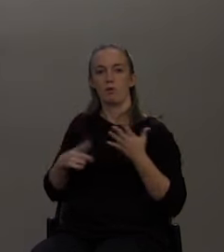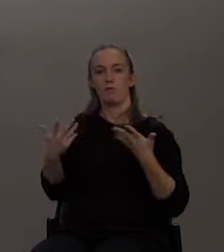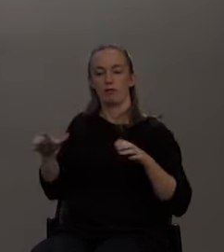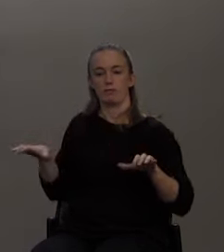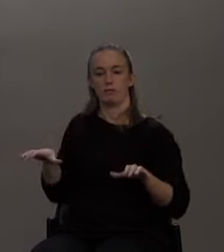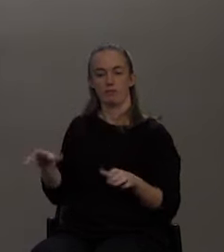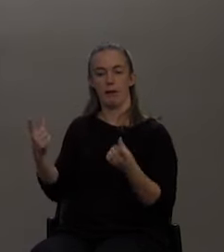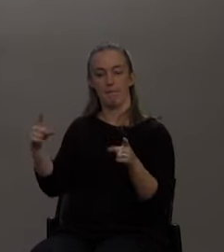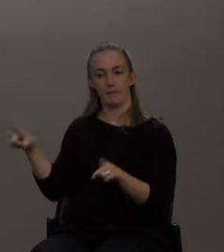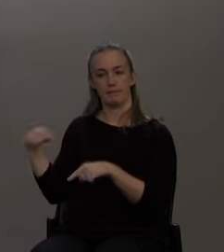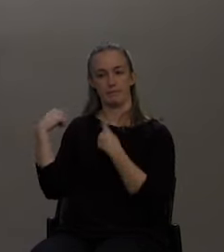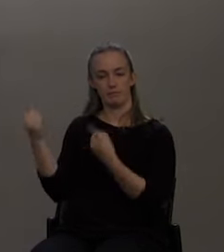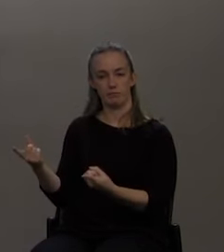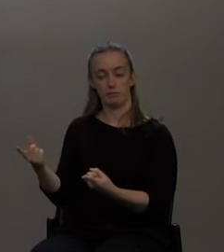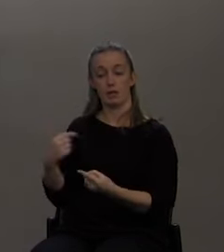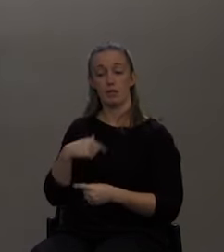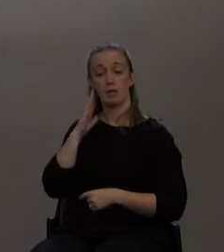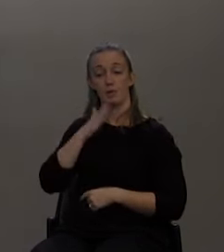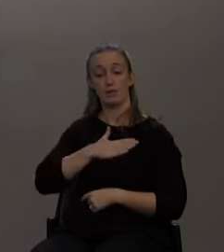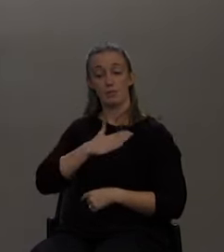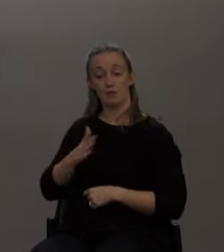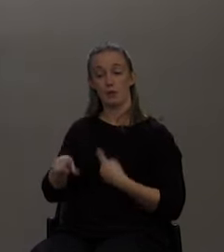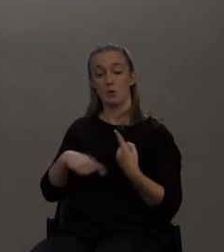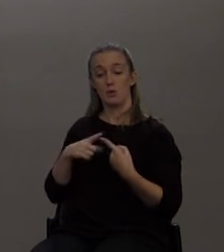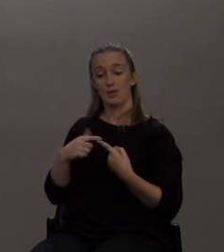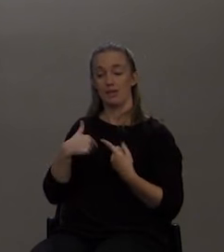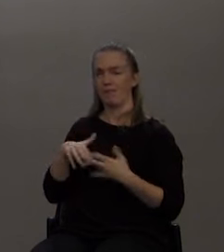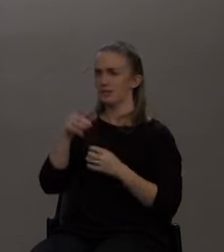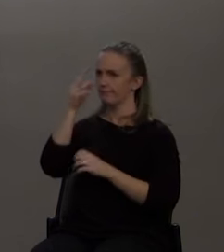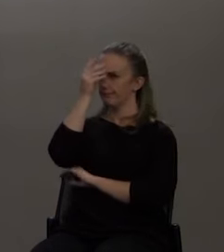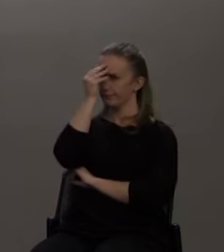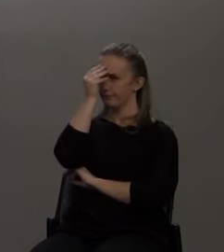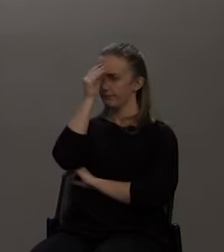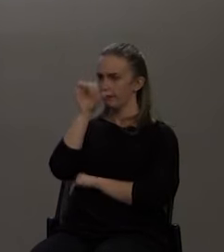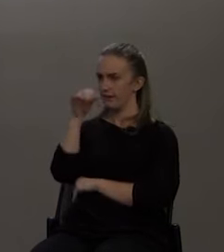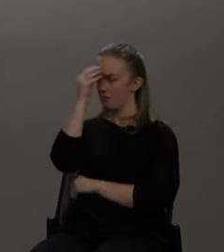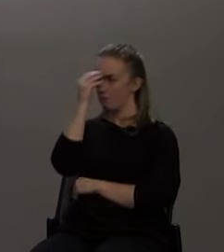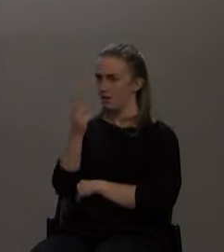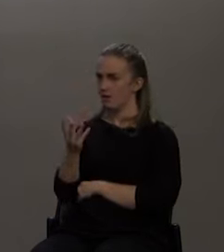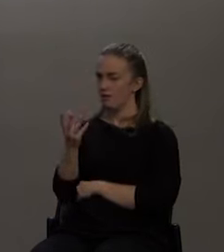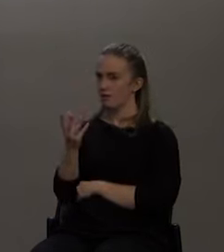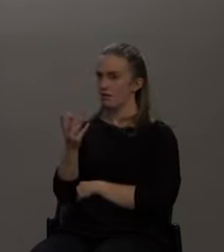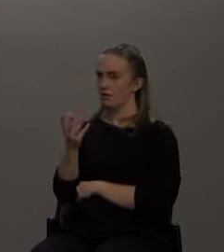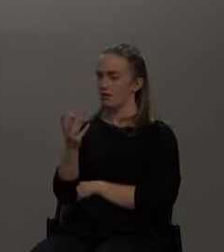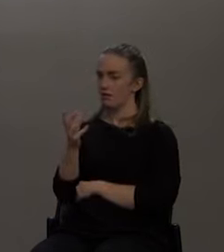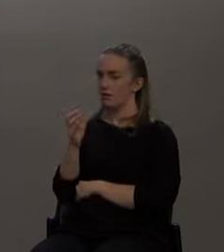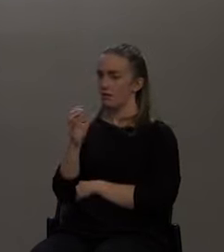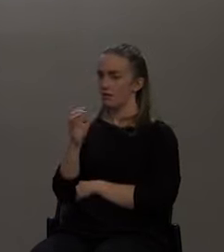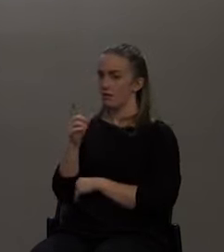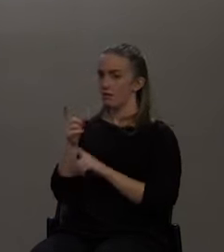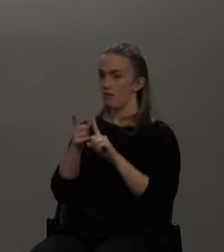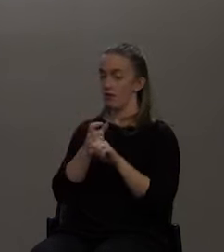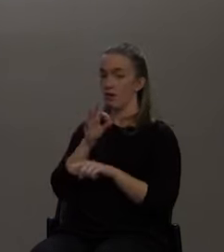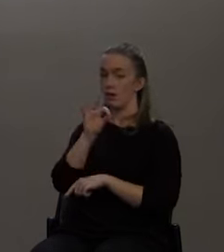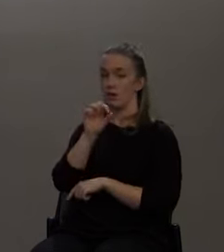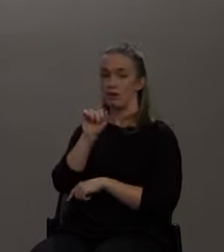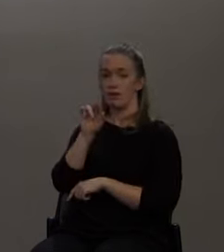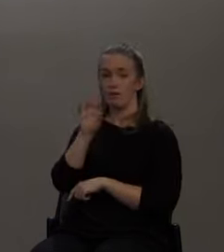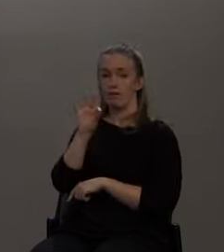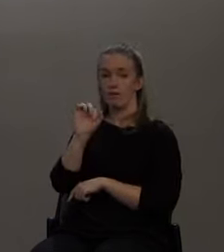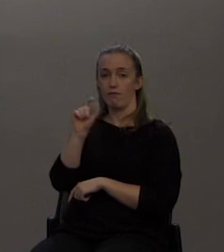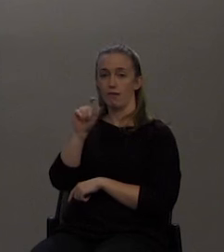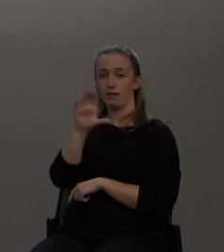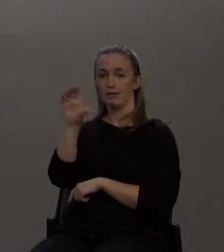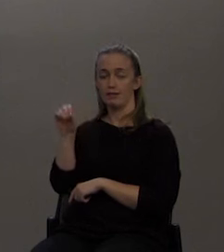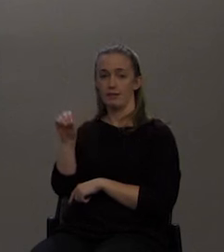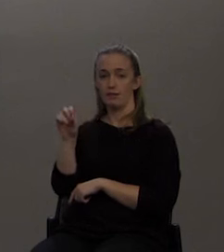And I will admit that, you know, now that I've had a chance to reflect on this information, is that's, you know, from a Fairfax County, Virginia perspective, that's